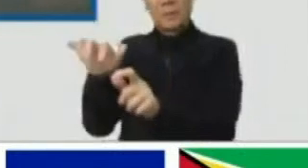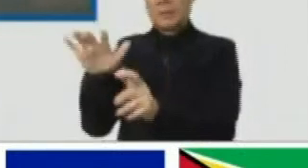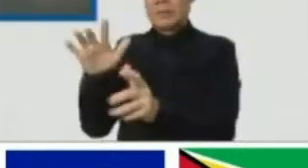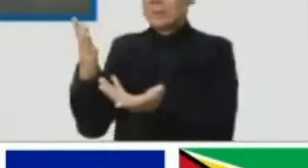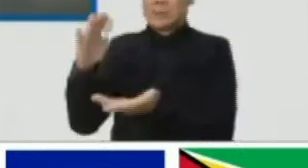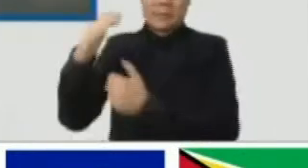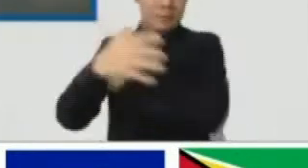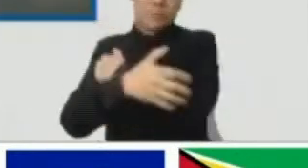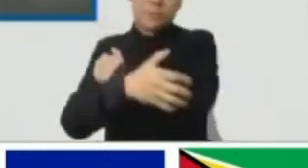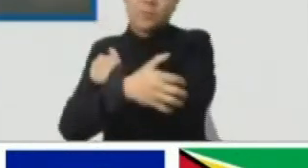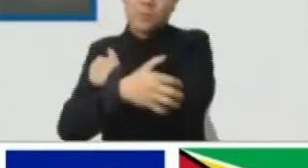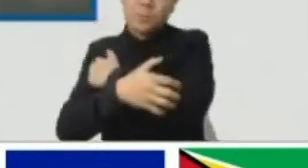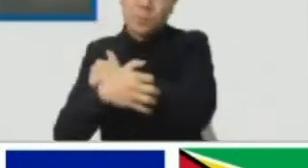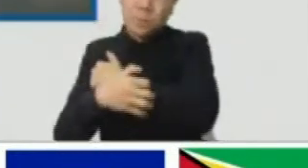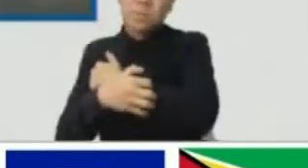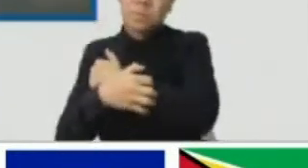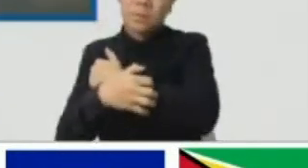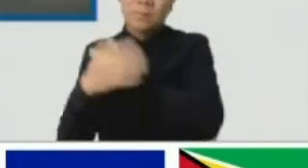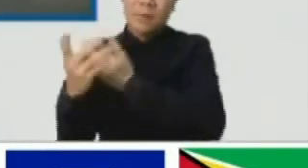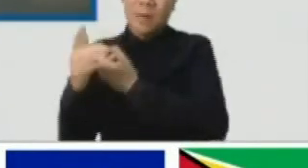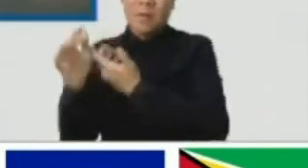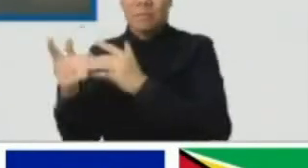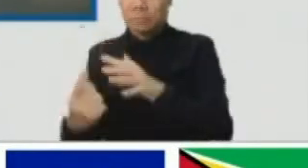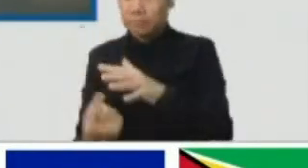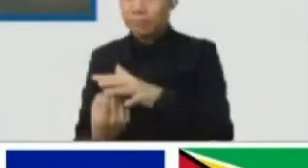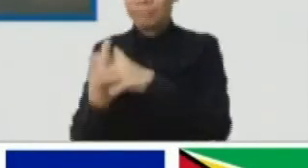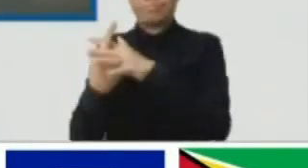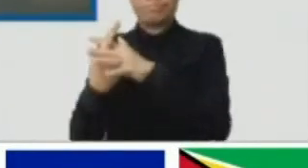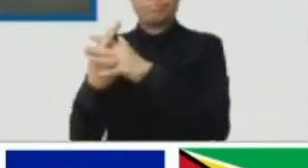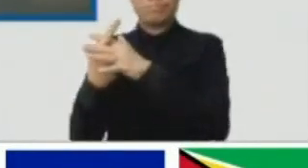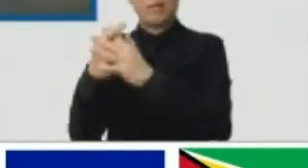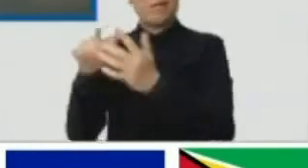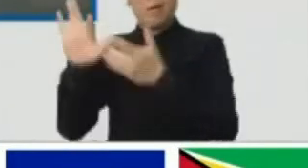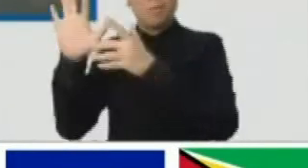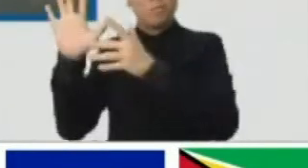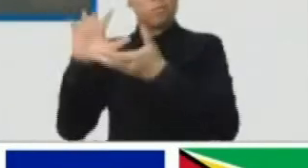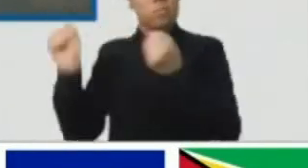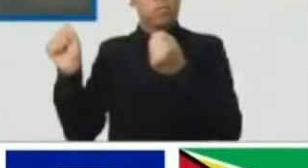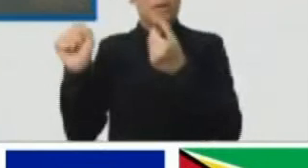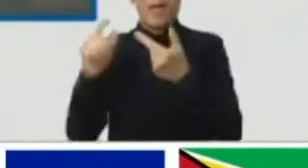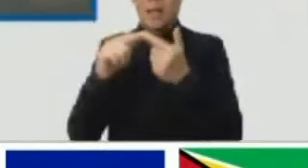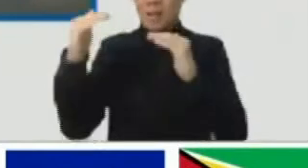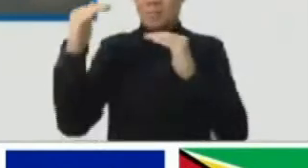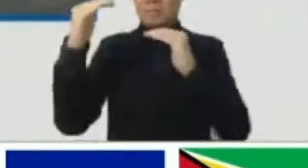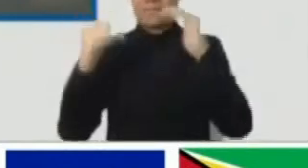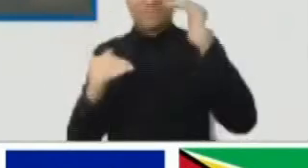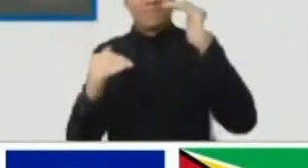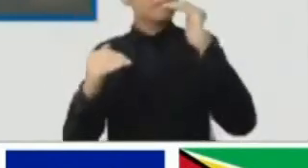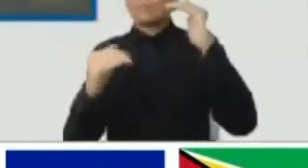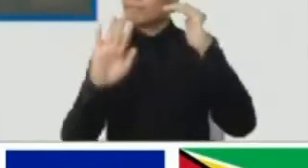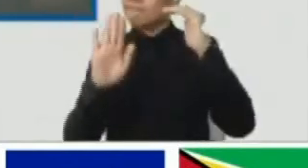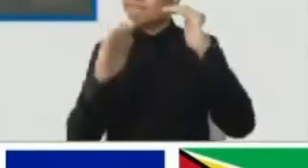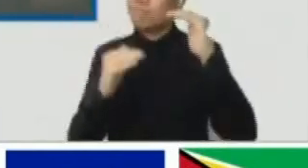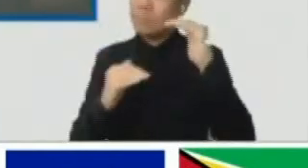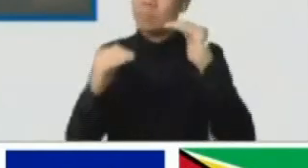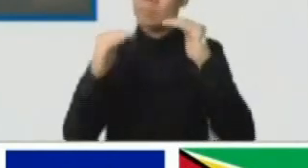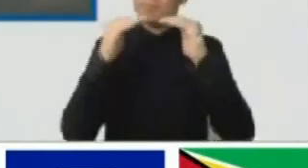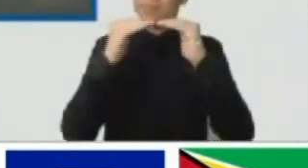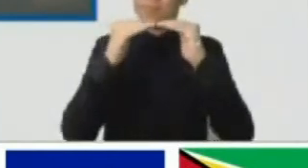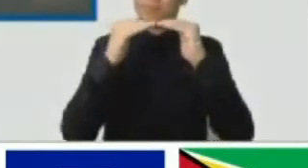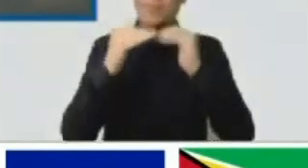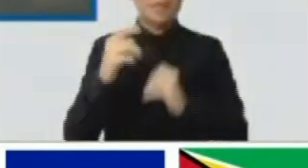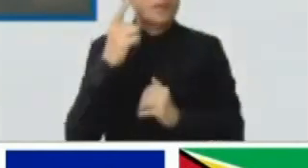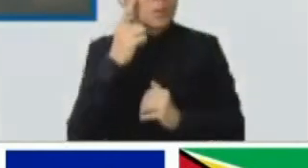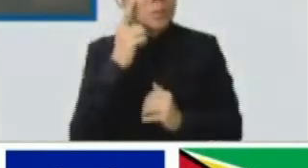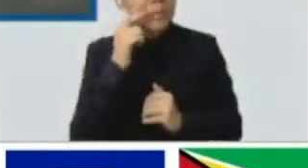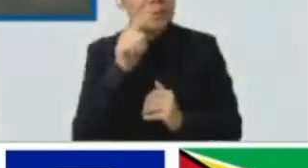of this, and of course, inequality. Beyond any economic consideration, it is an ethical imperative that not